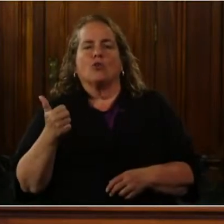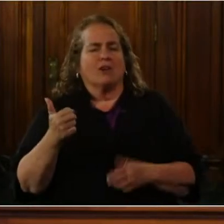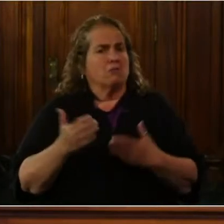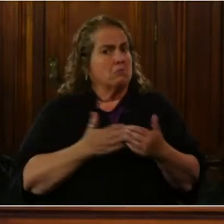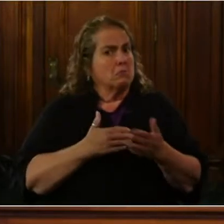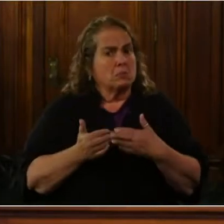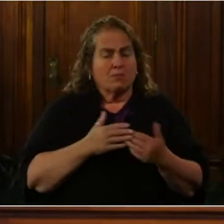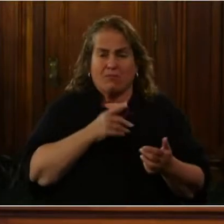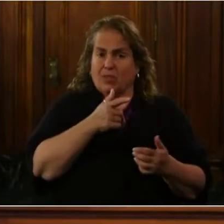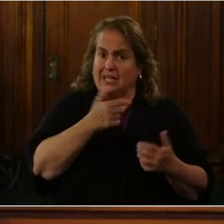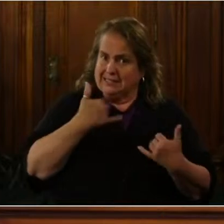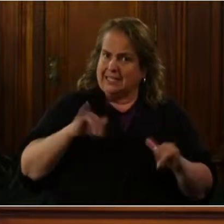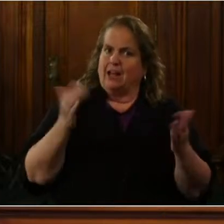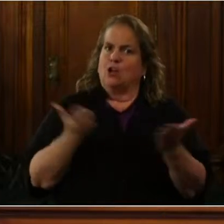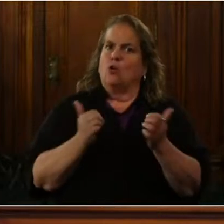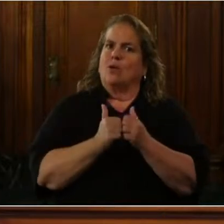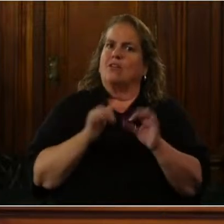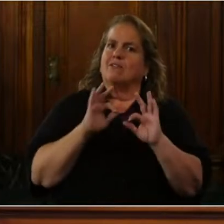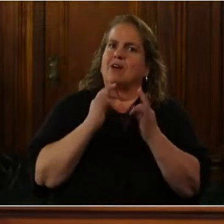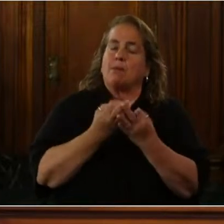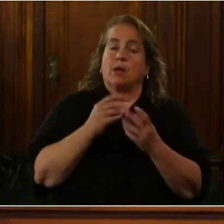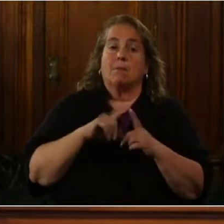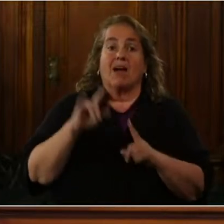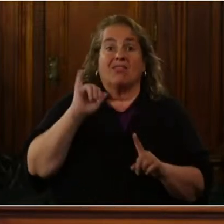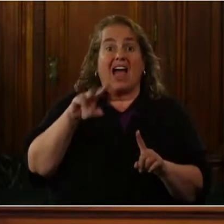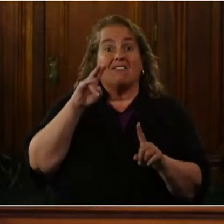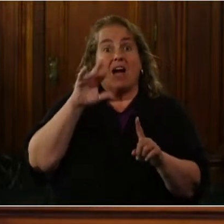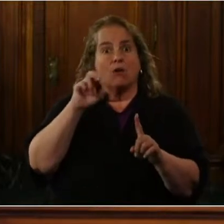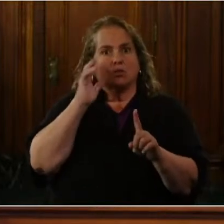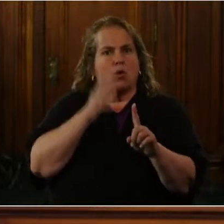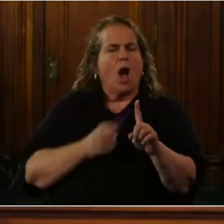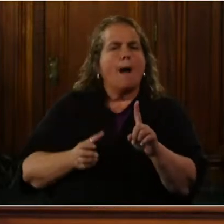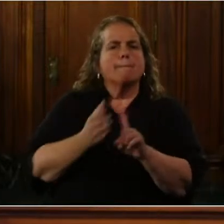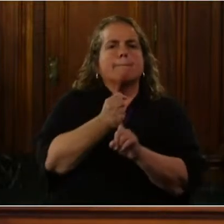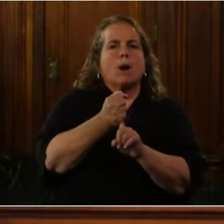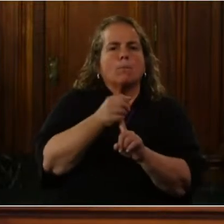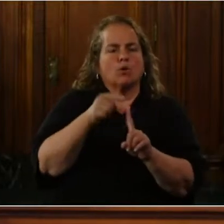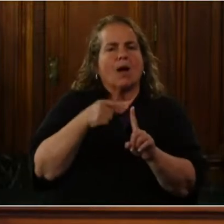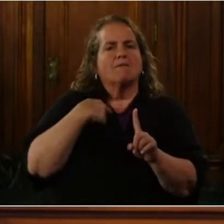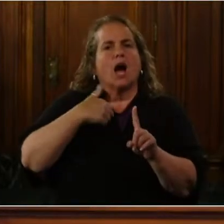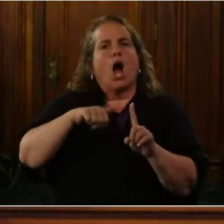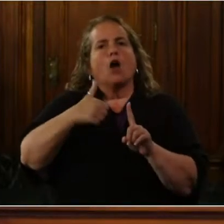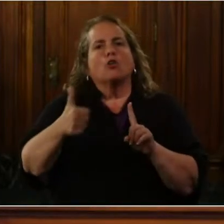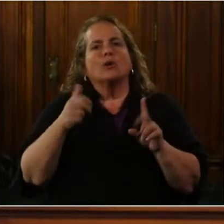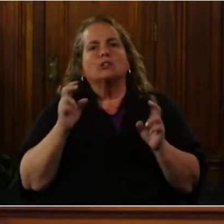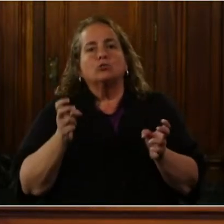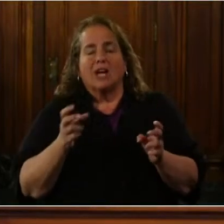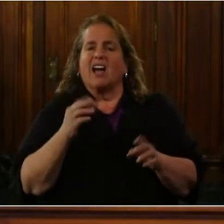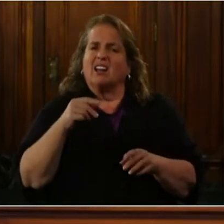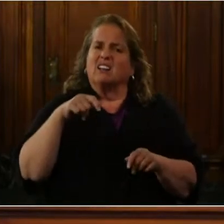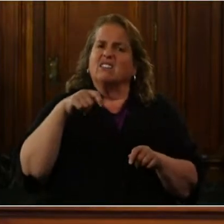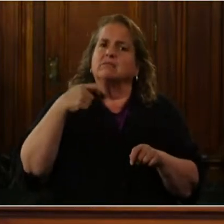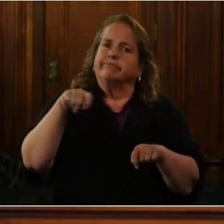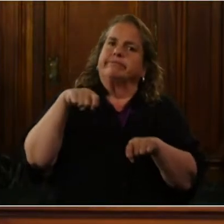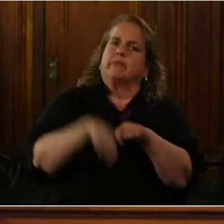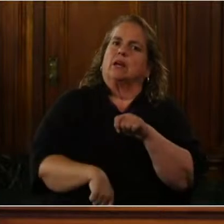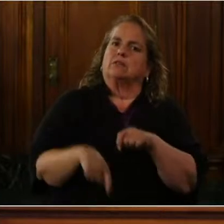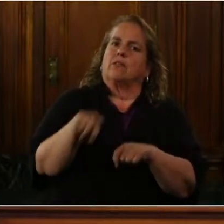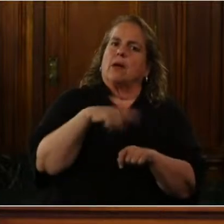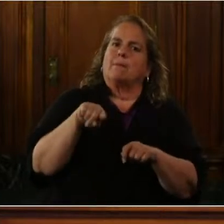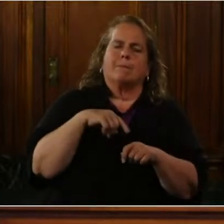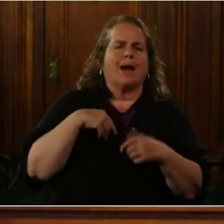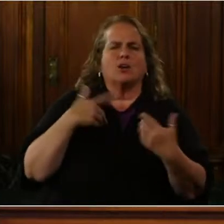families, and to many of them, it kills them. I don't want to overcomplicate in our